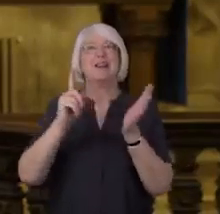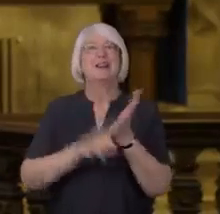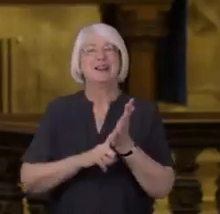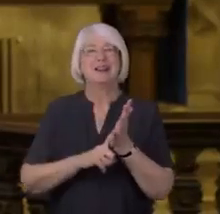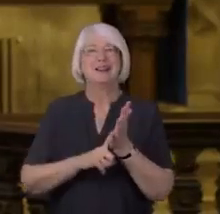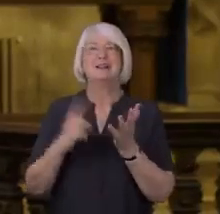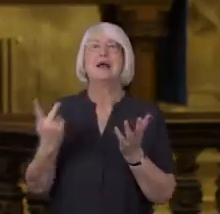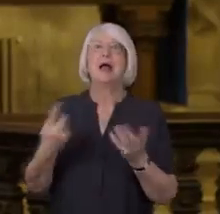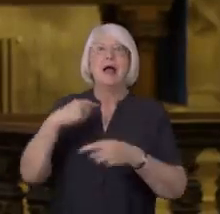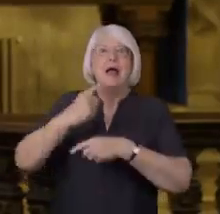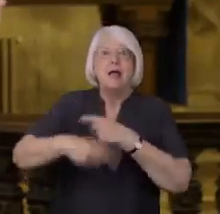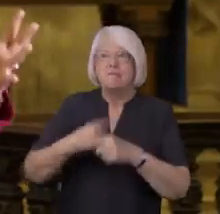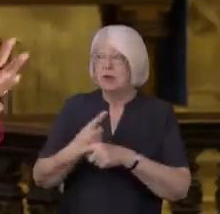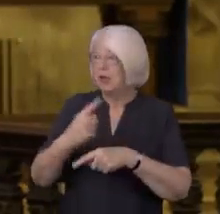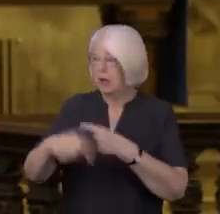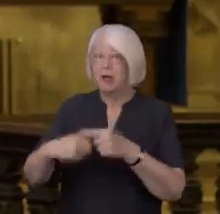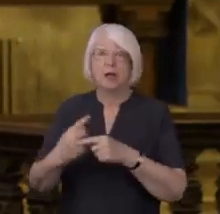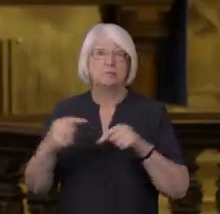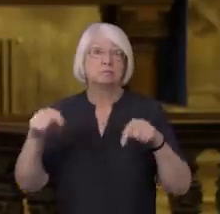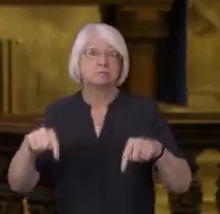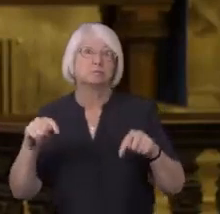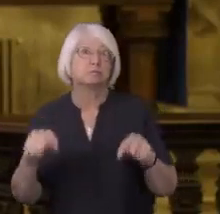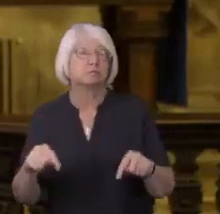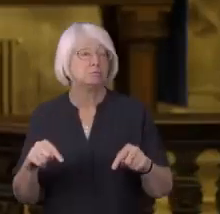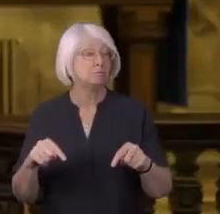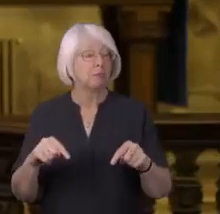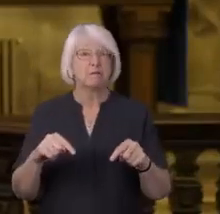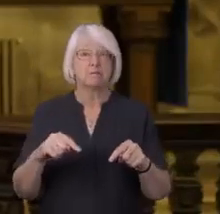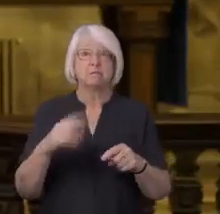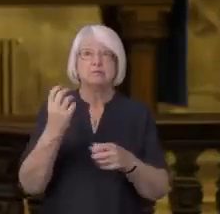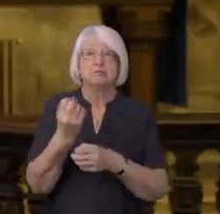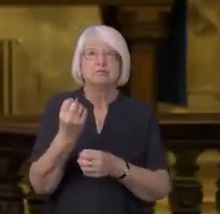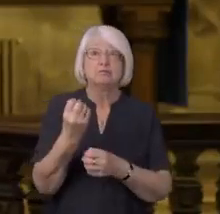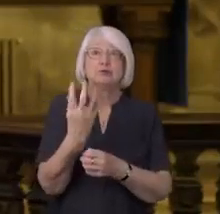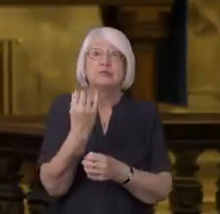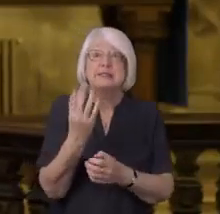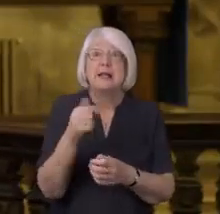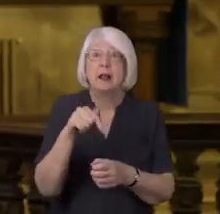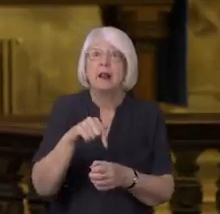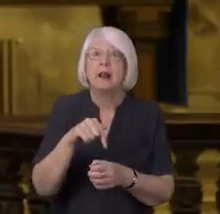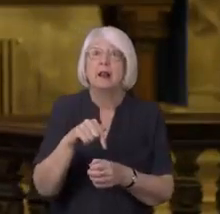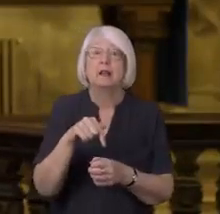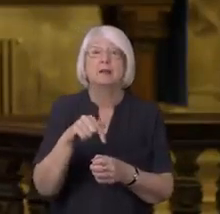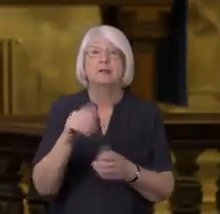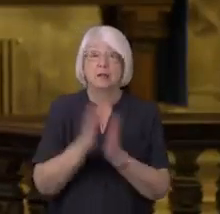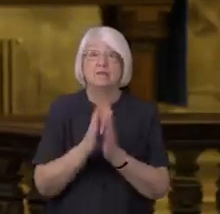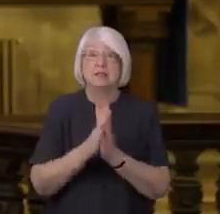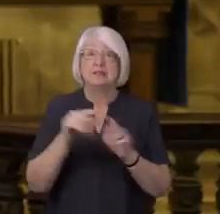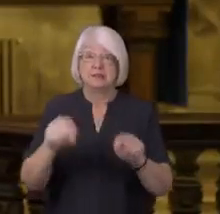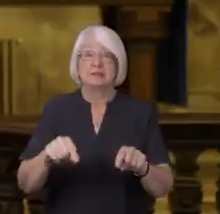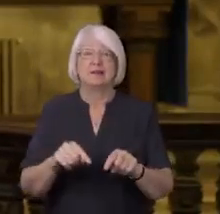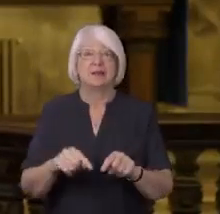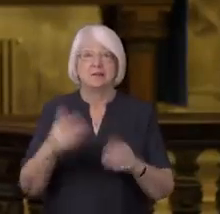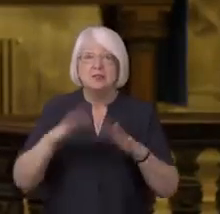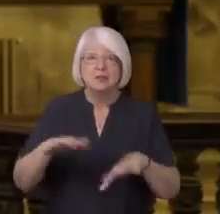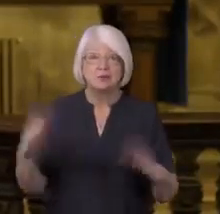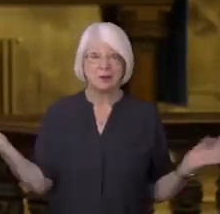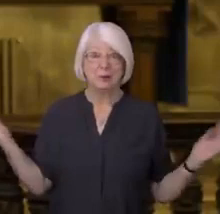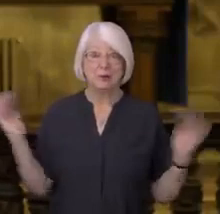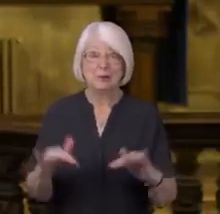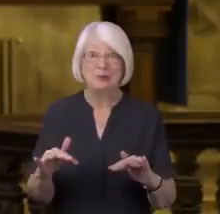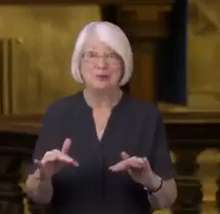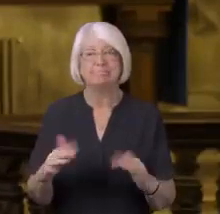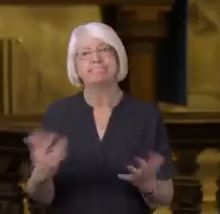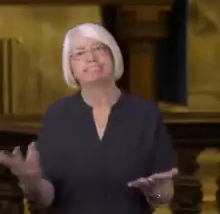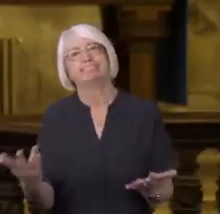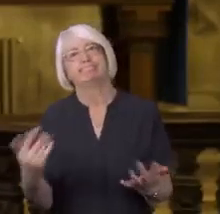service in this cathedral, and children from all over the diocese, from our schools, come and take part. Sadly,